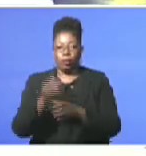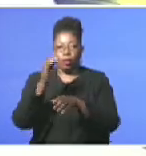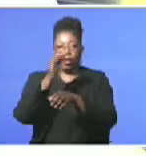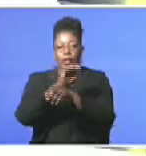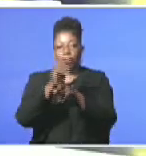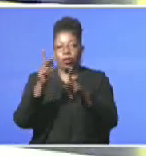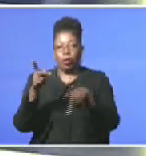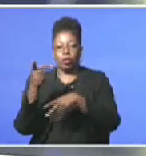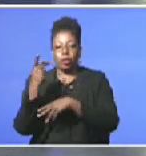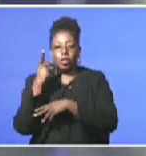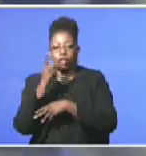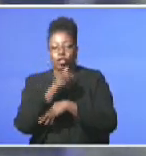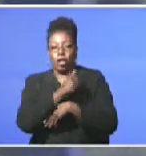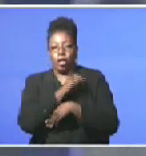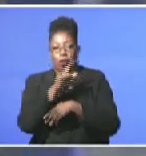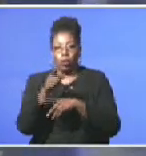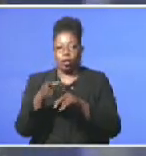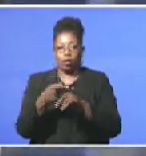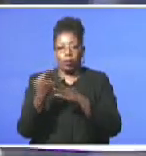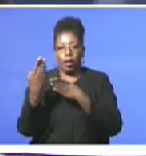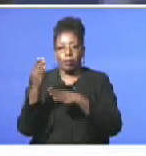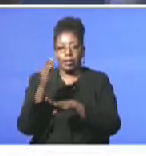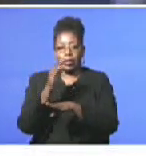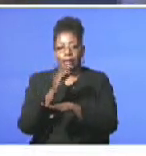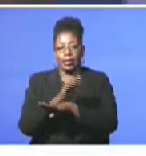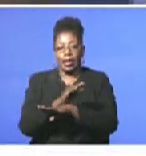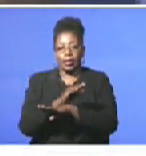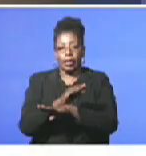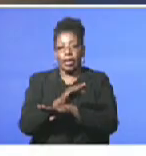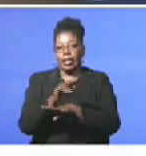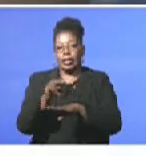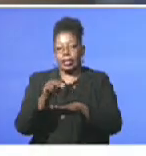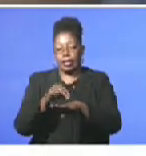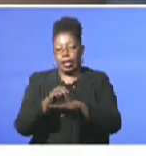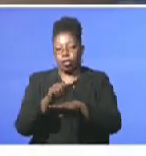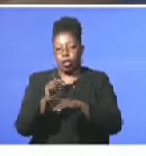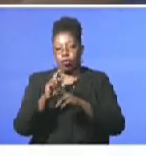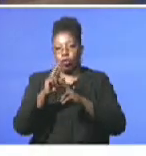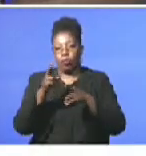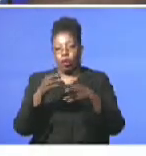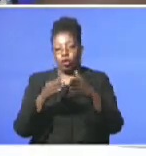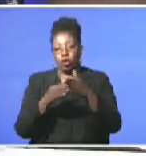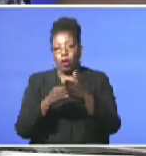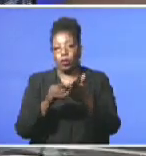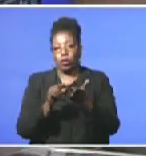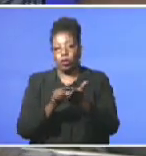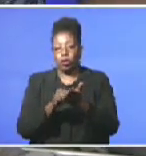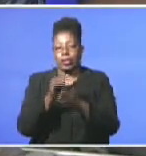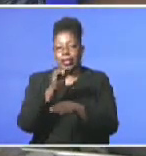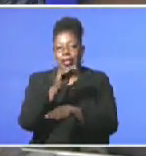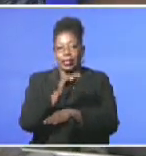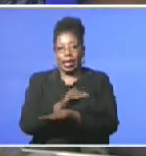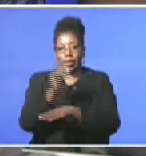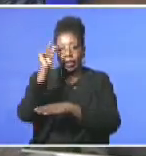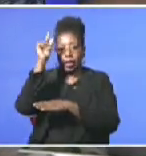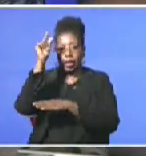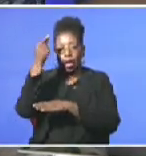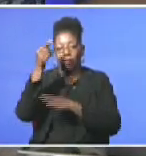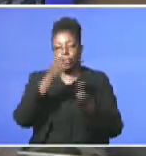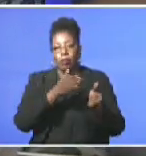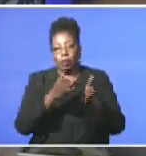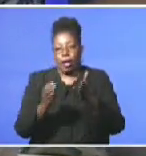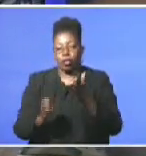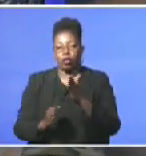Good evening, everyone. I'm Keishla Adderley, and welcome to The Bahamas Tonight, the national report. Topping the news tonight, the government's plan to